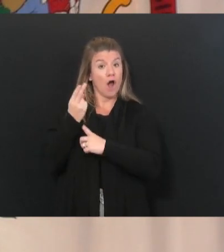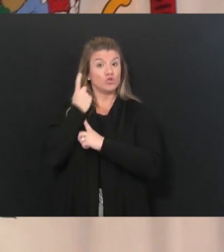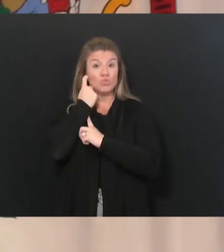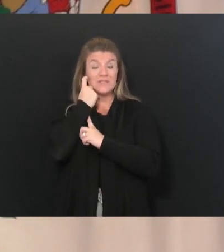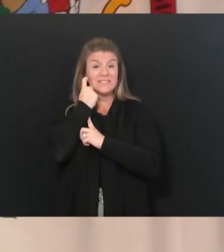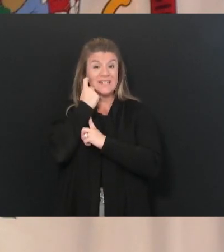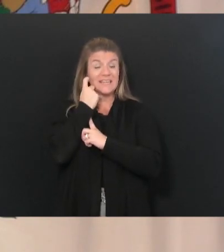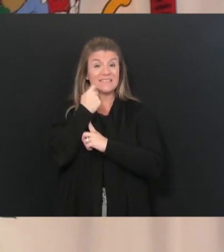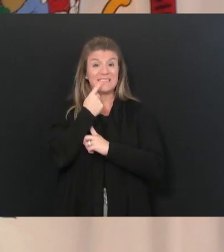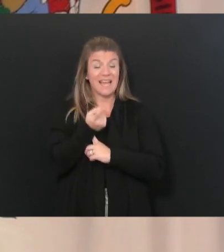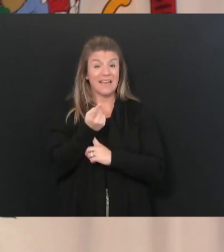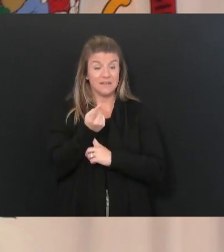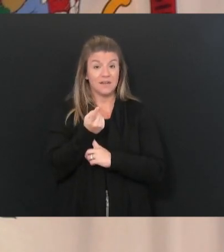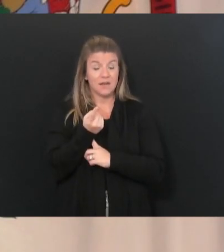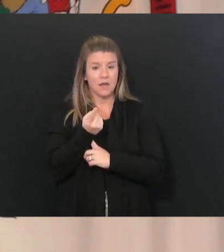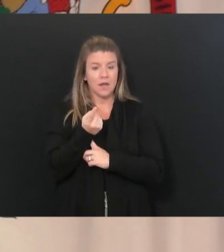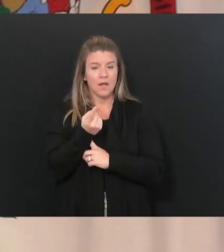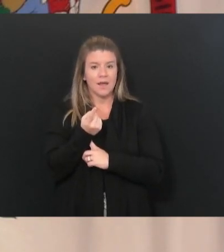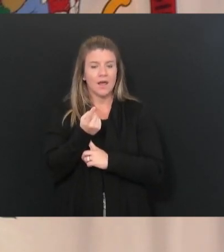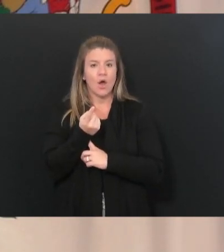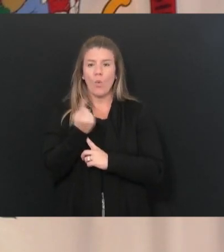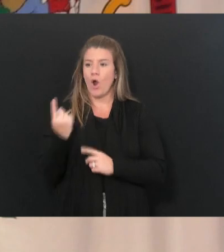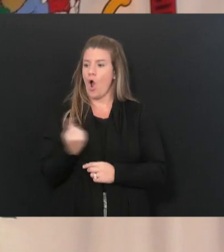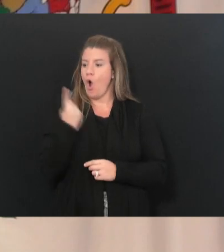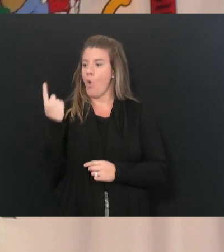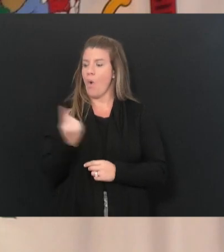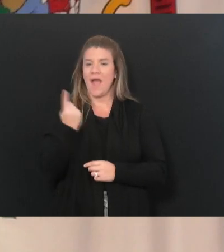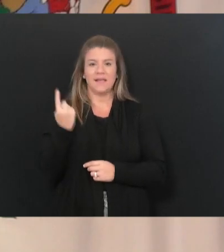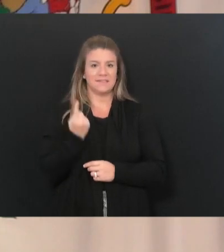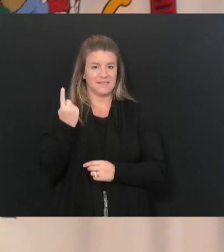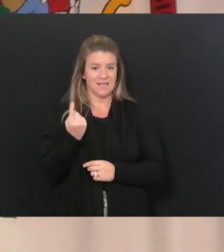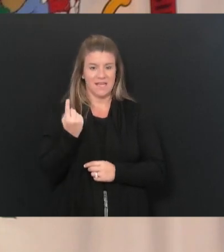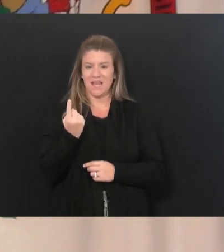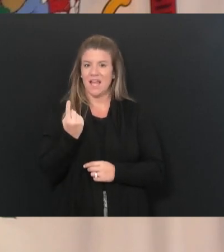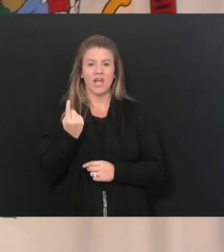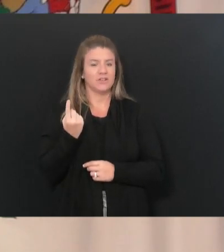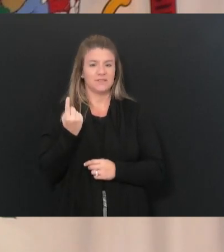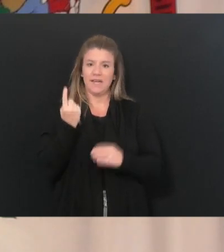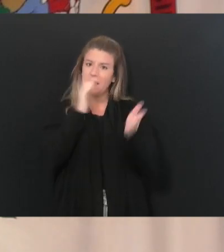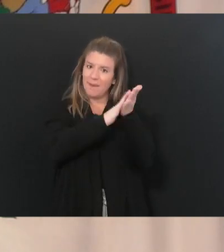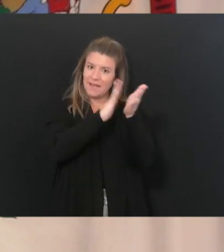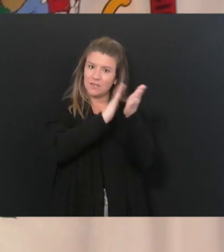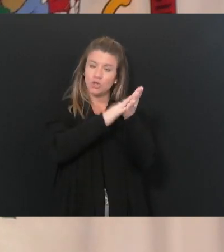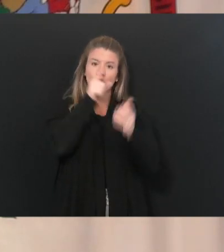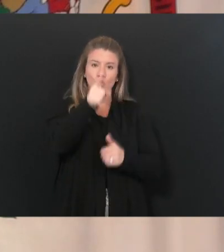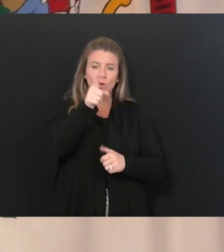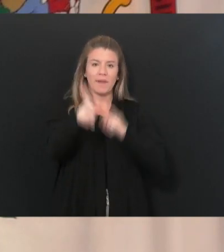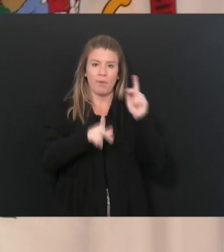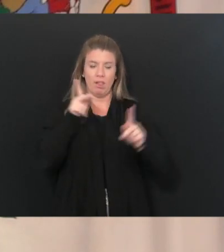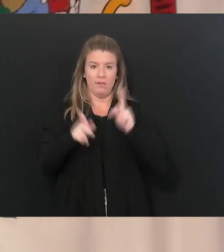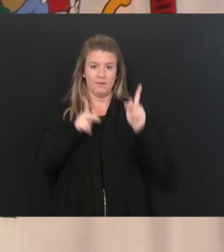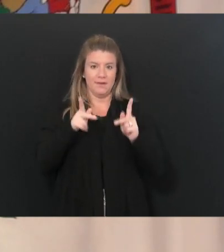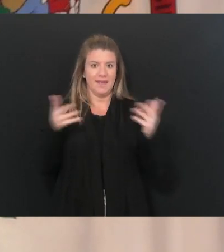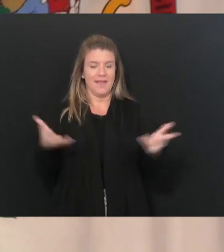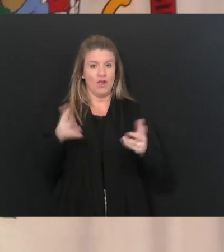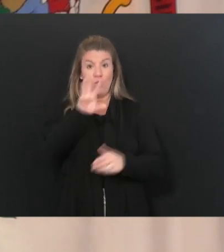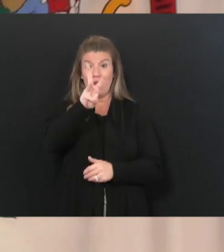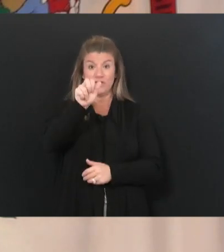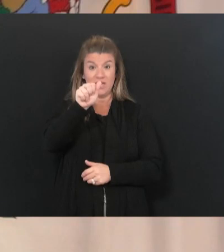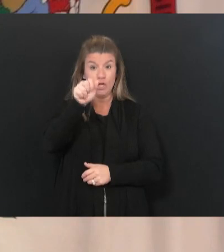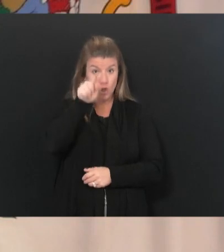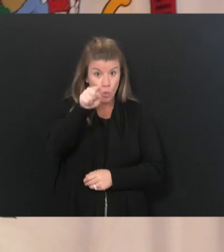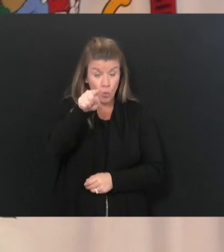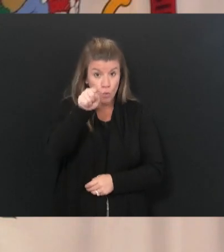said, absolutely, we always are going back and commending you, our West Virginians,